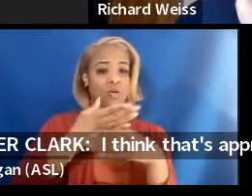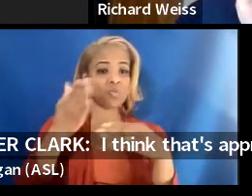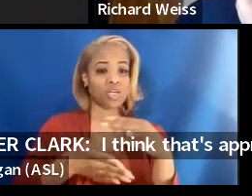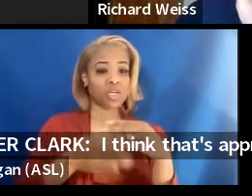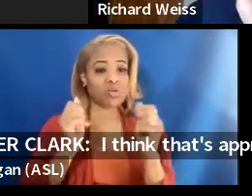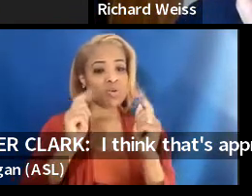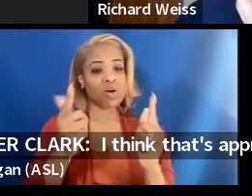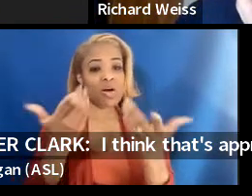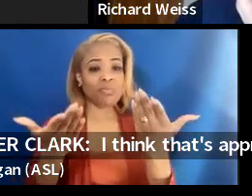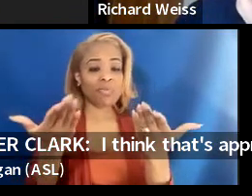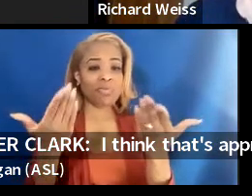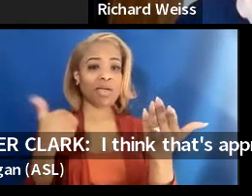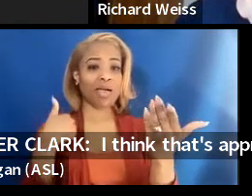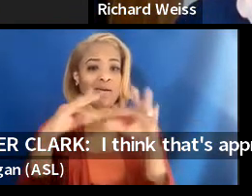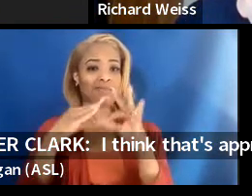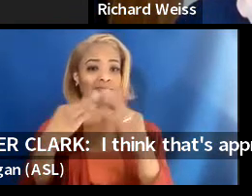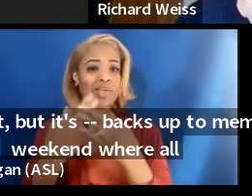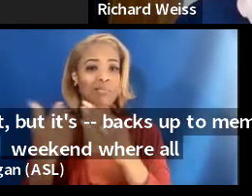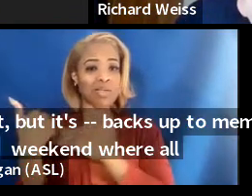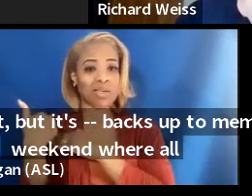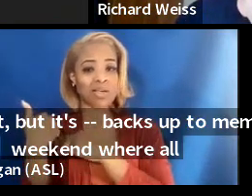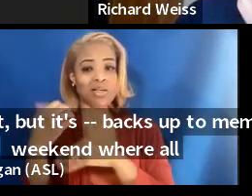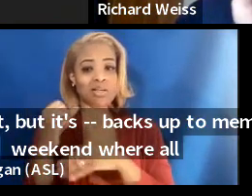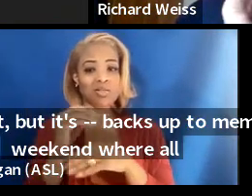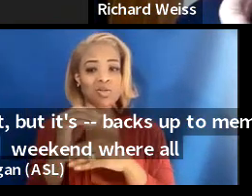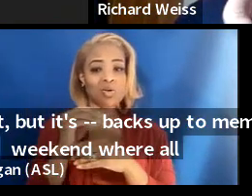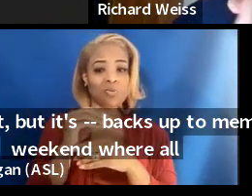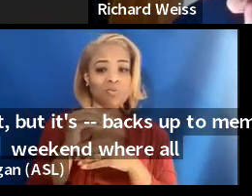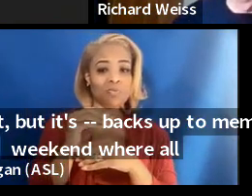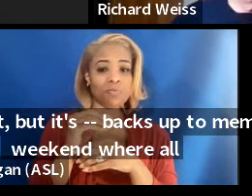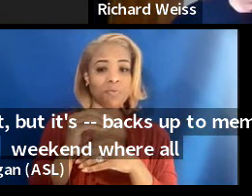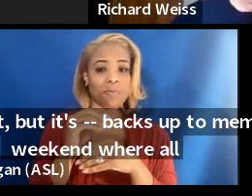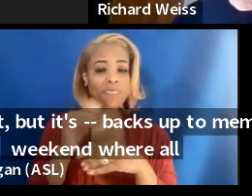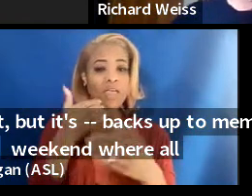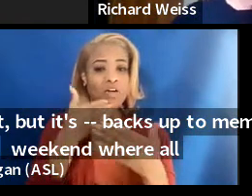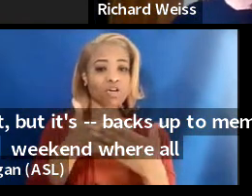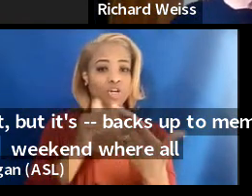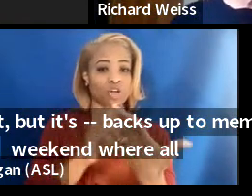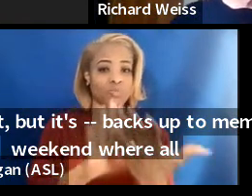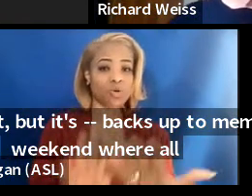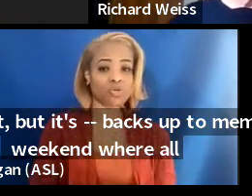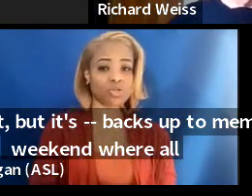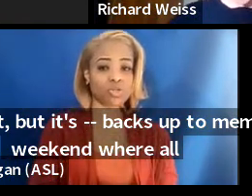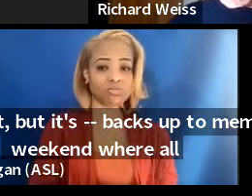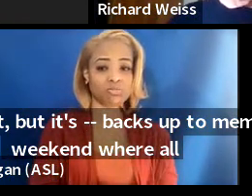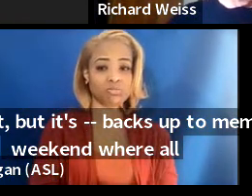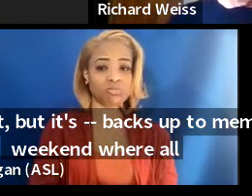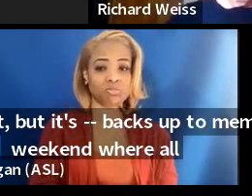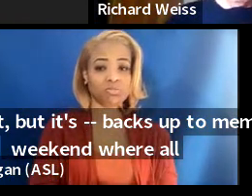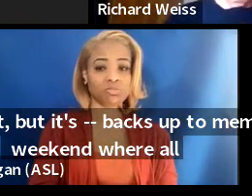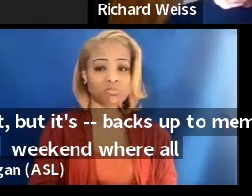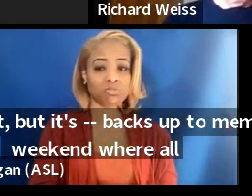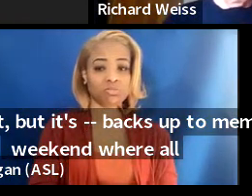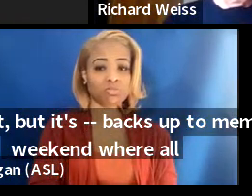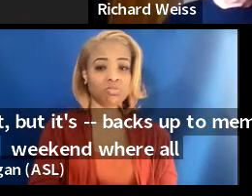some family obligations. So I think that's a good approach to maybe cancel it or reschedule